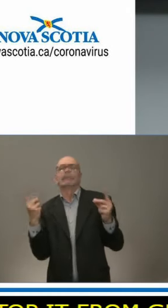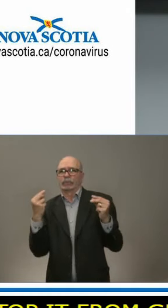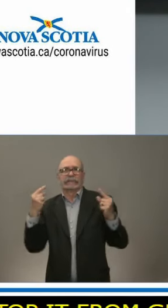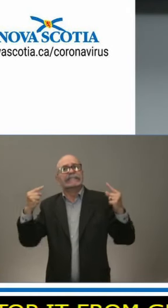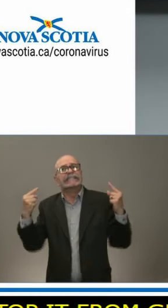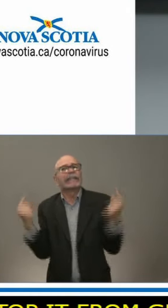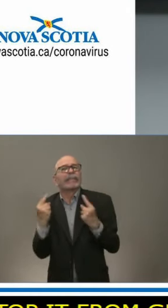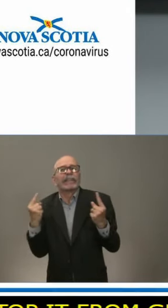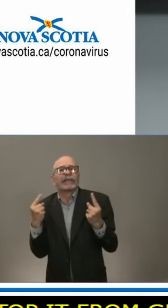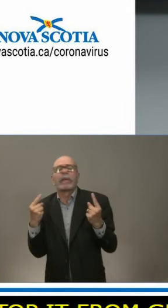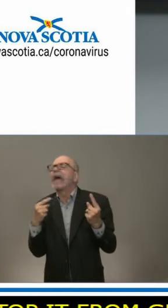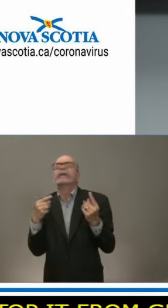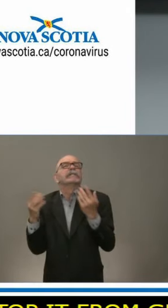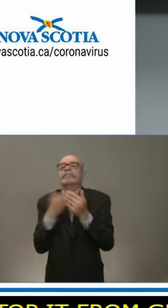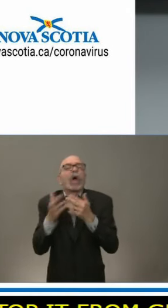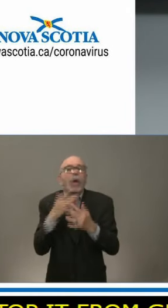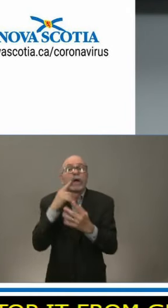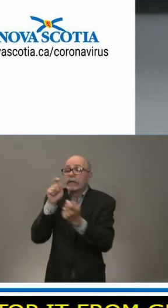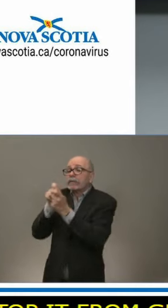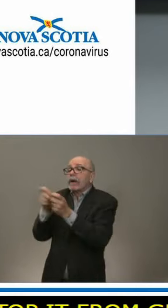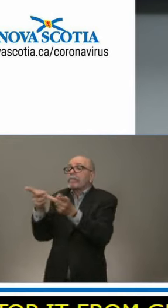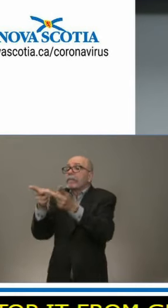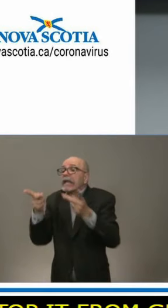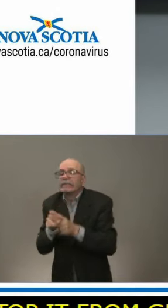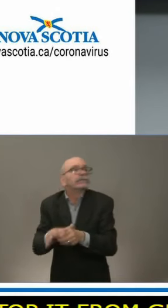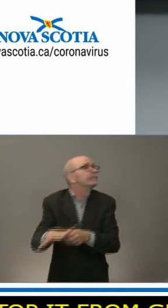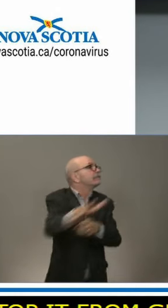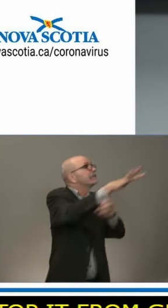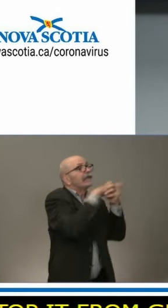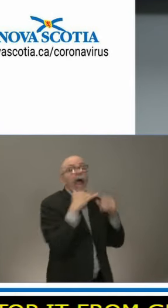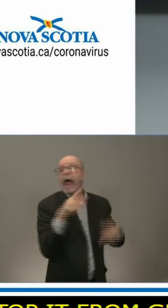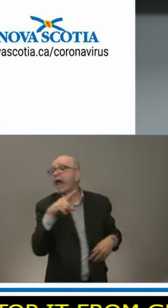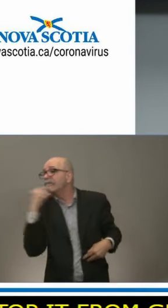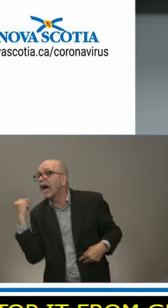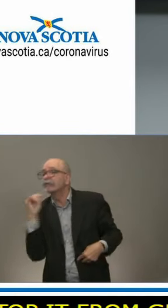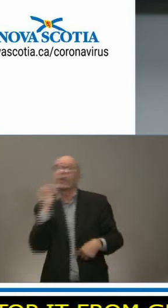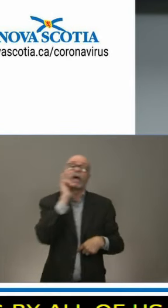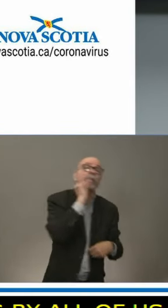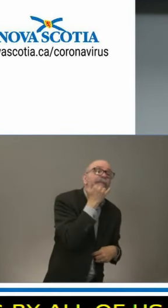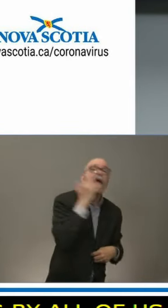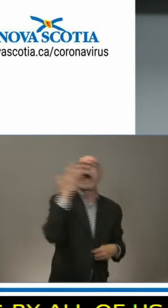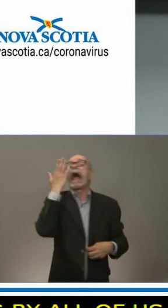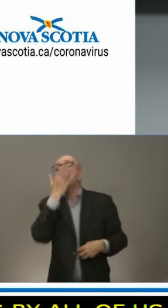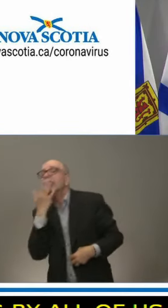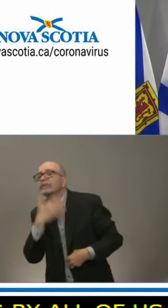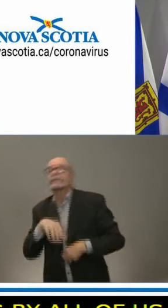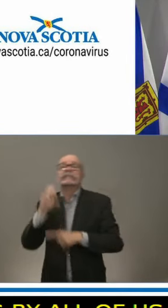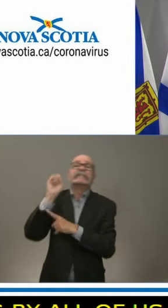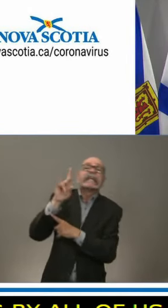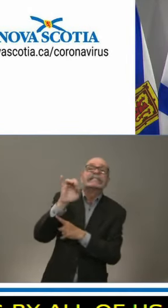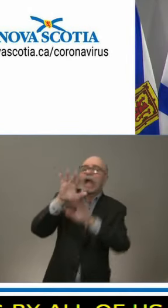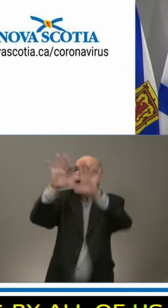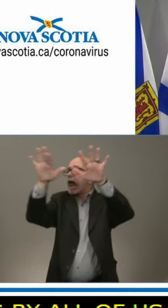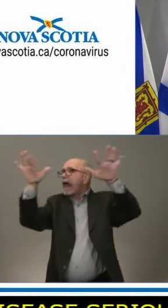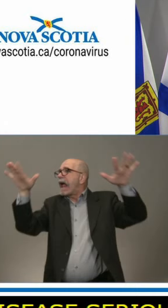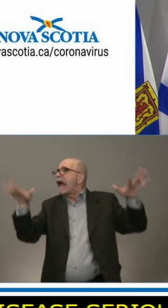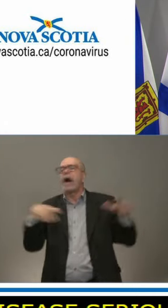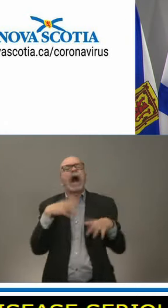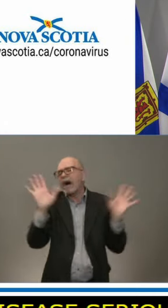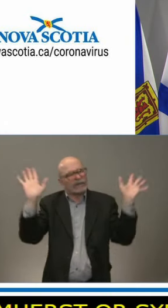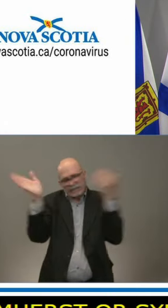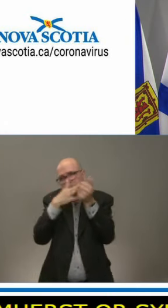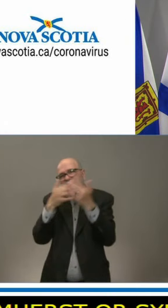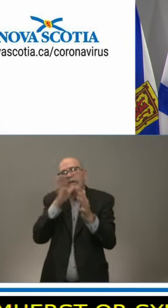Amish, you're in Halifax or Sydney, all of us need to pay attention and take this seriously. Next, we'll go to CBC Shayna